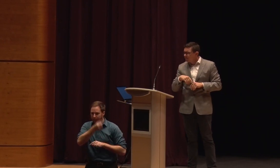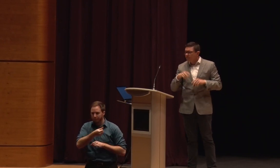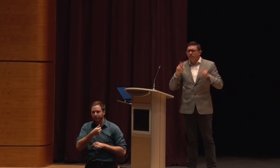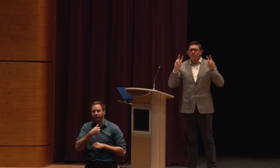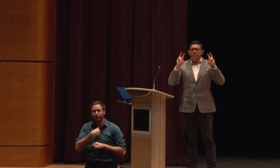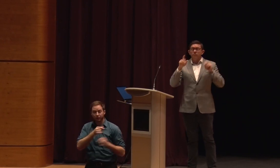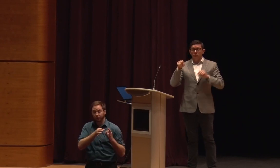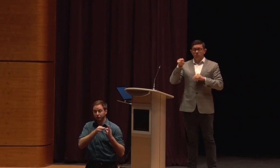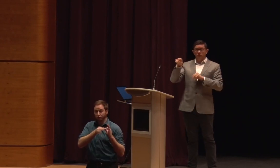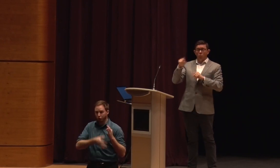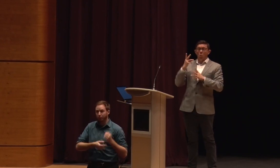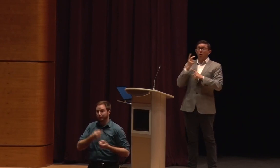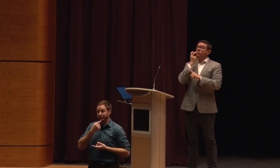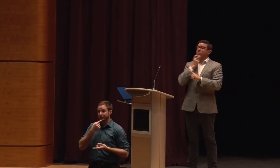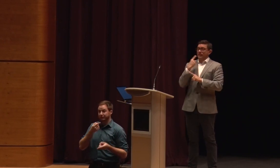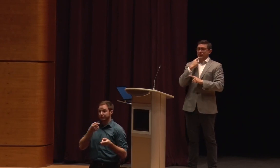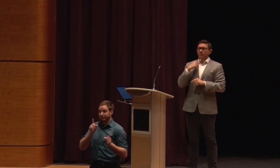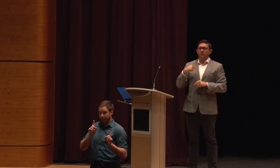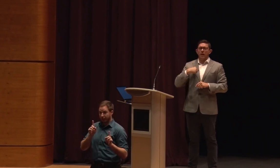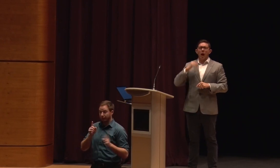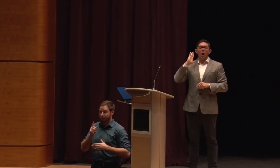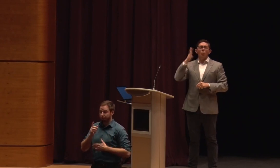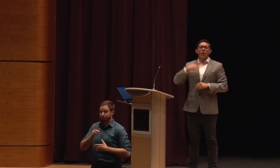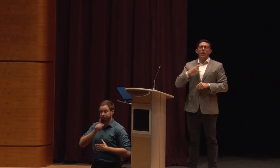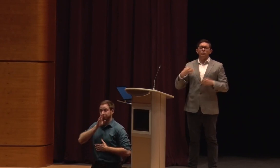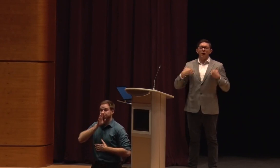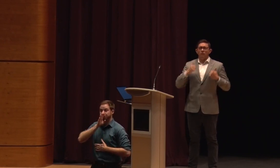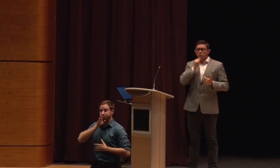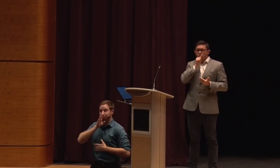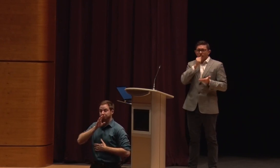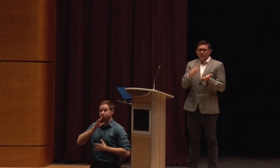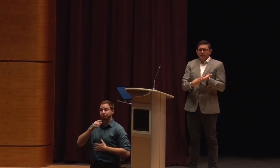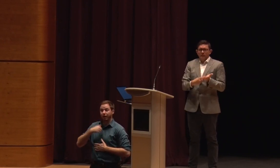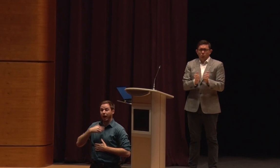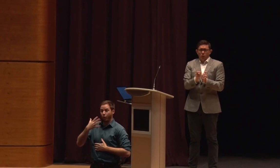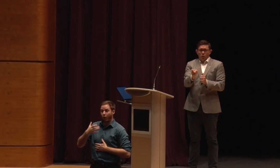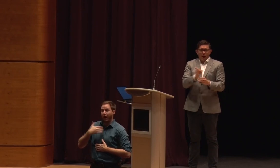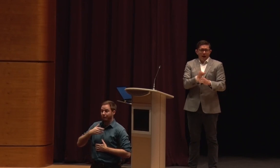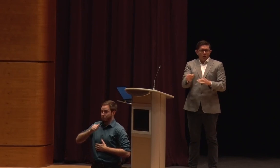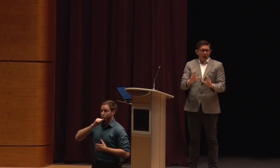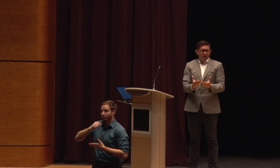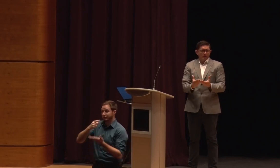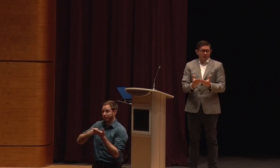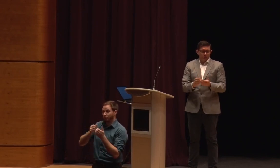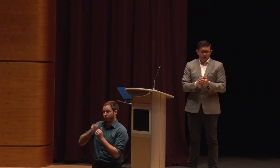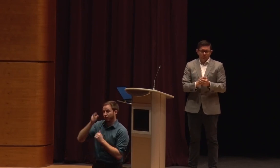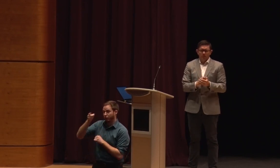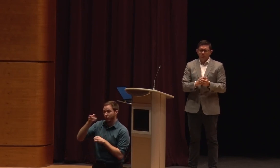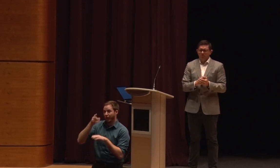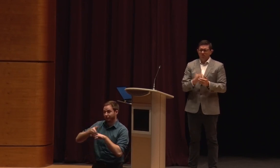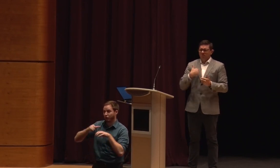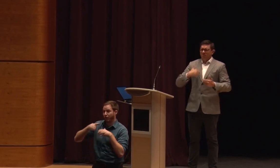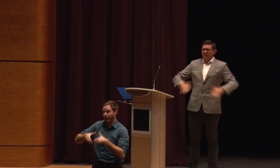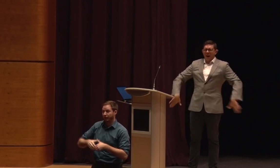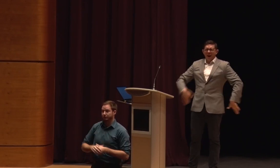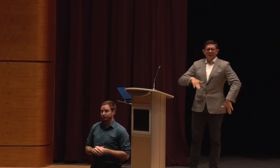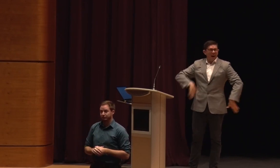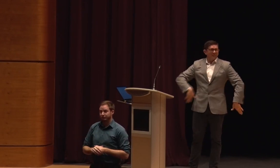the interpreter had actually voiced, I would like to have a private discussion with you after